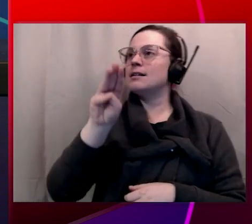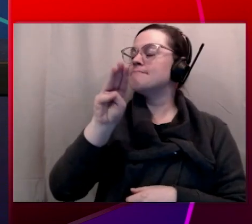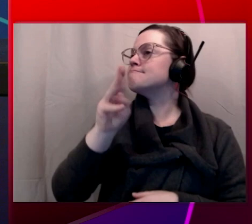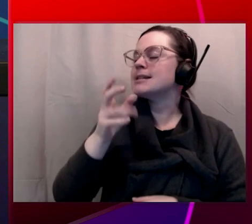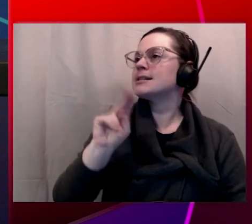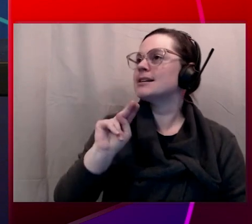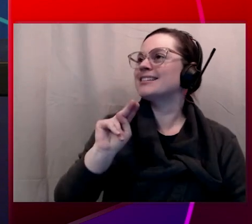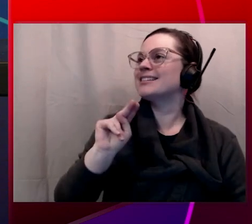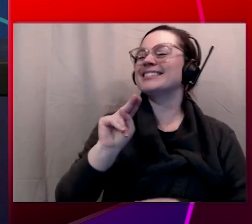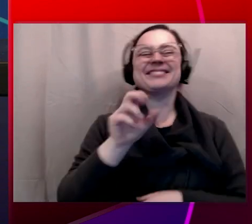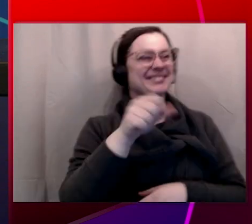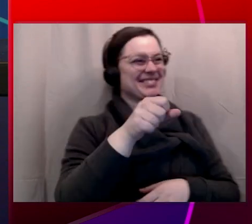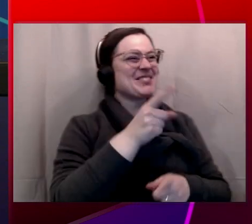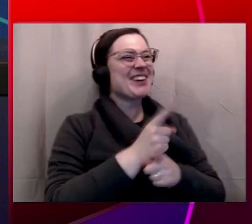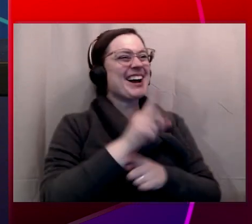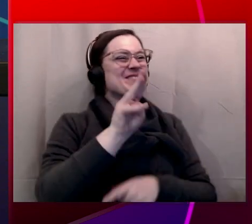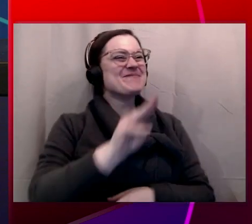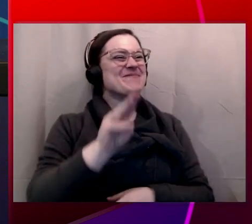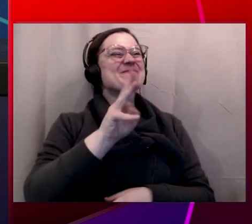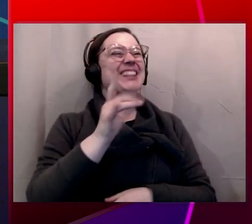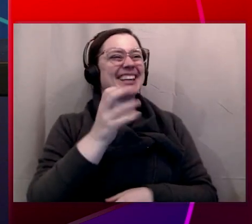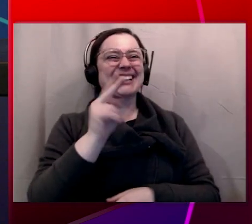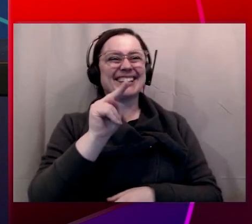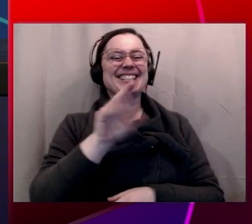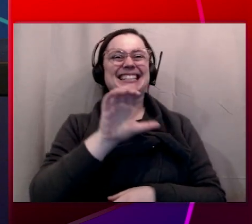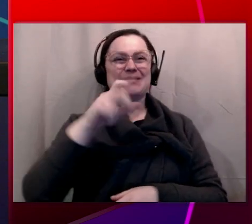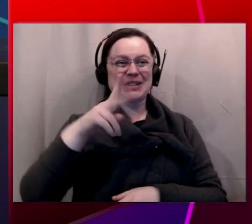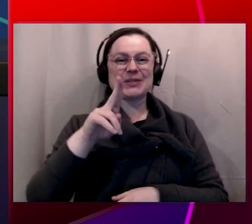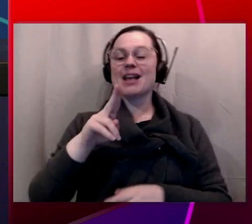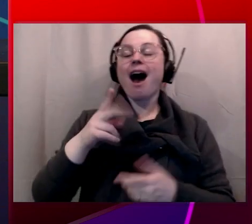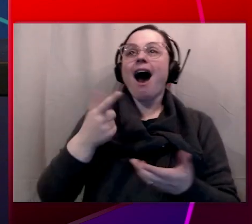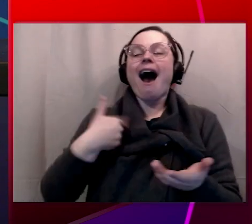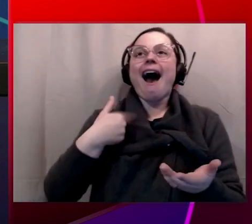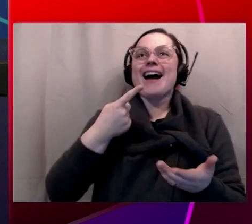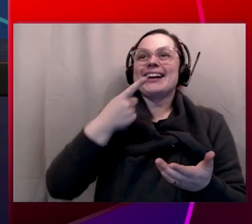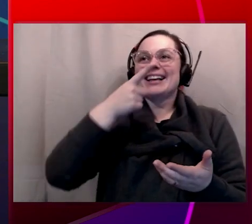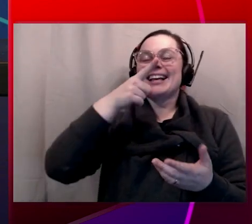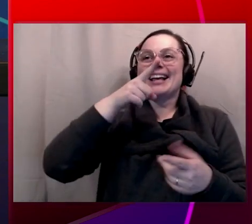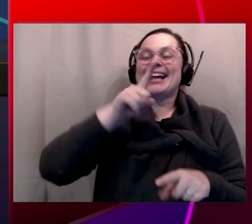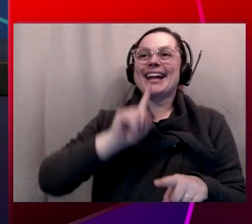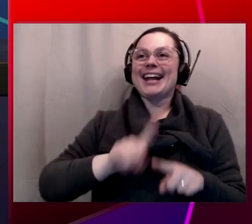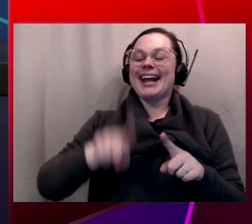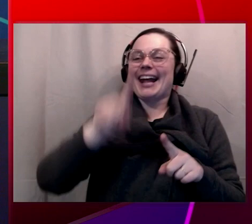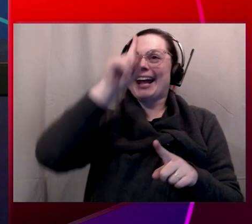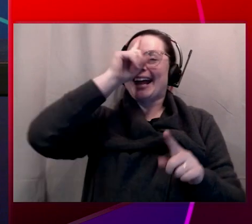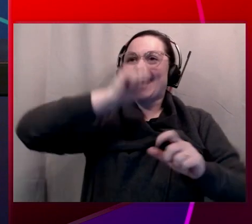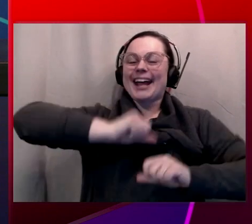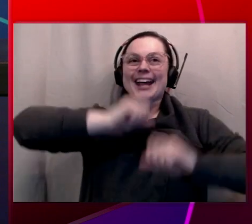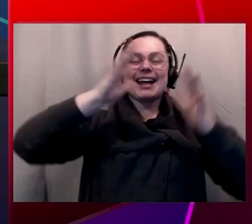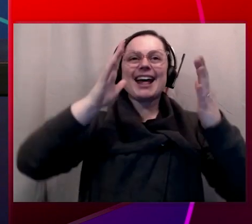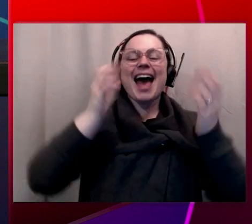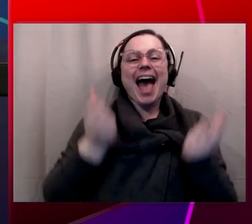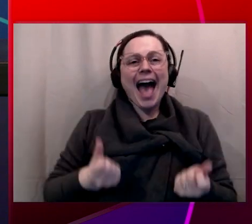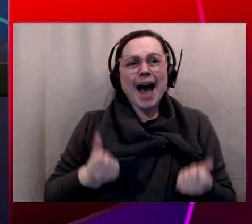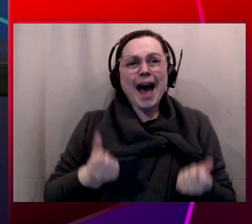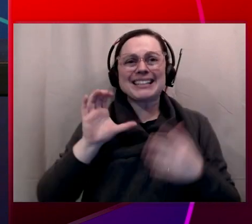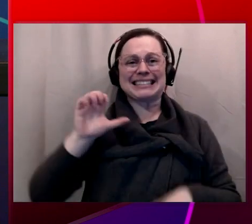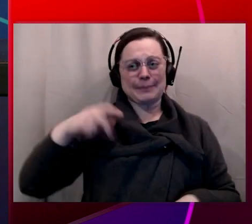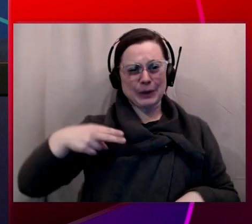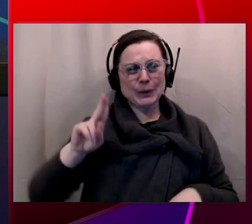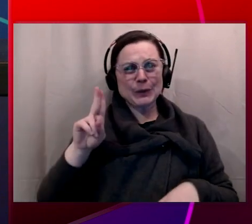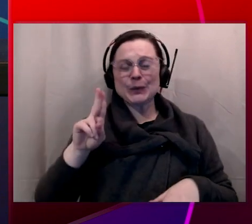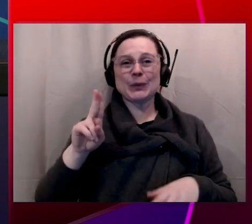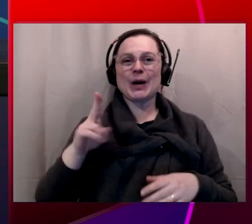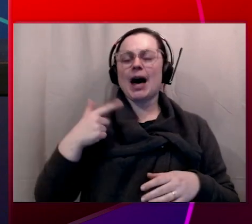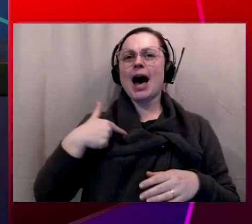million. Yeah, million. vCPUs. That's just, Yeah. I can't even fathom, I can't even think about how many vCPUs that is. Yeah. I'm stuck in my